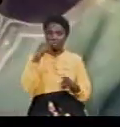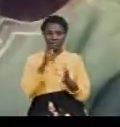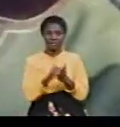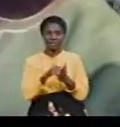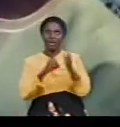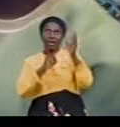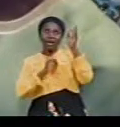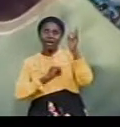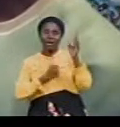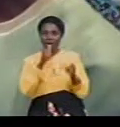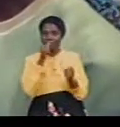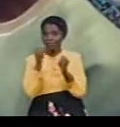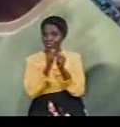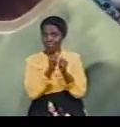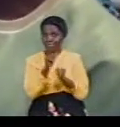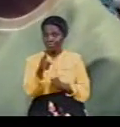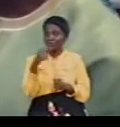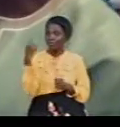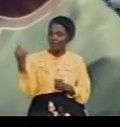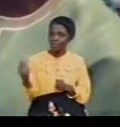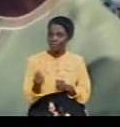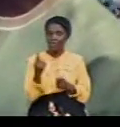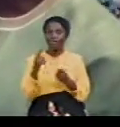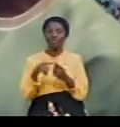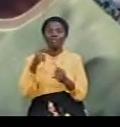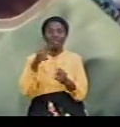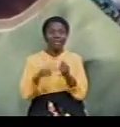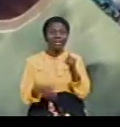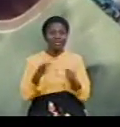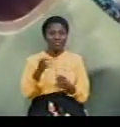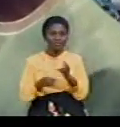always, even unto the end of the world.